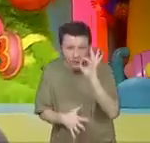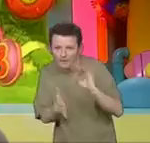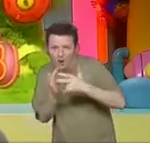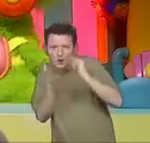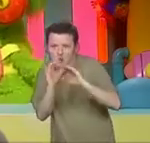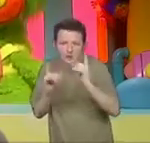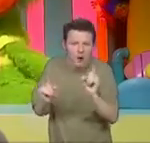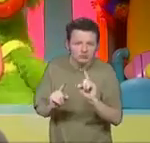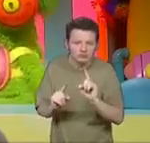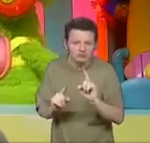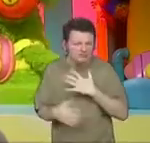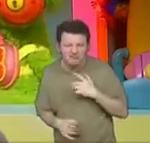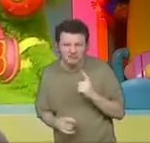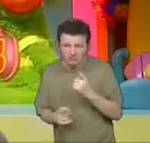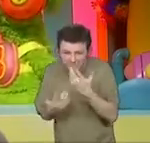News? Sorry?